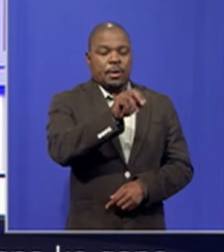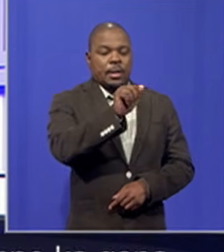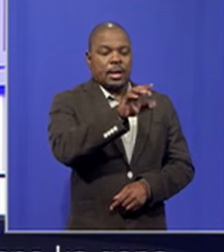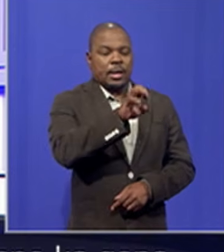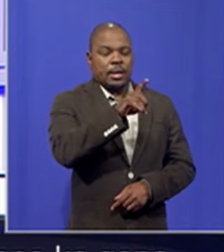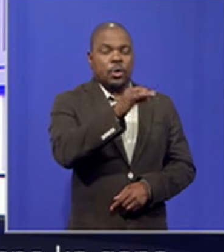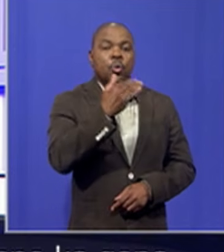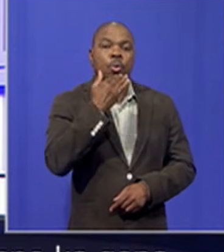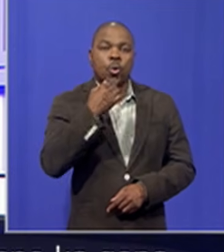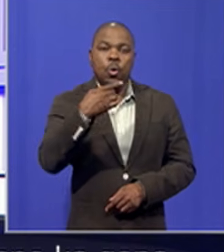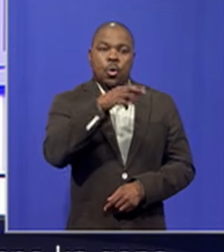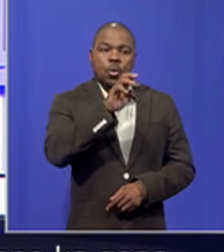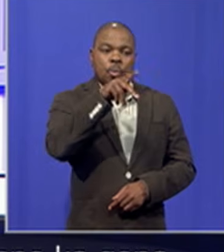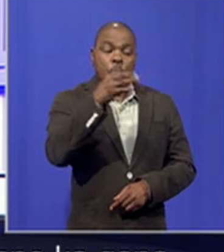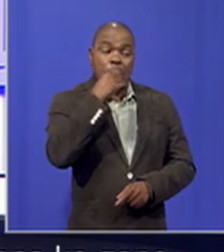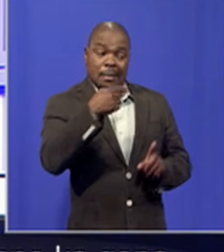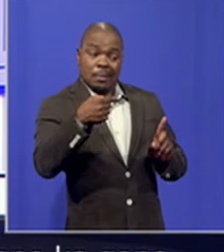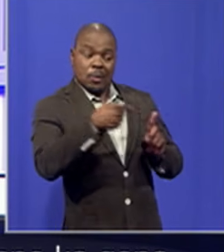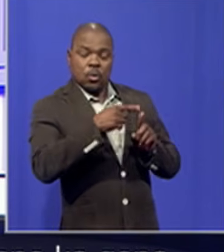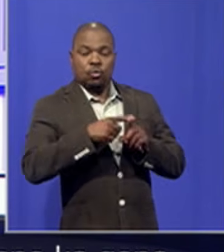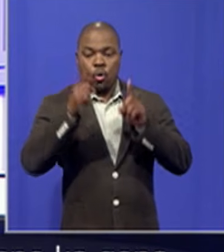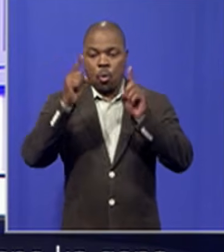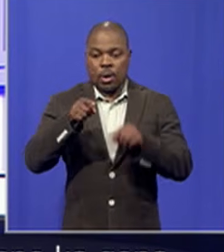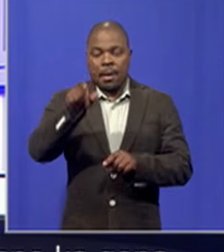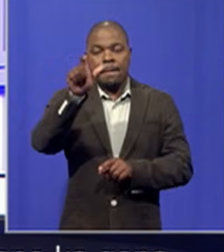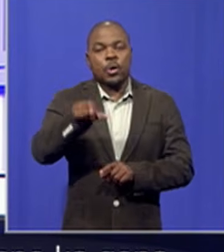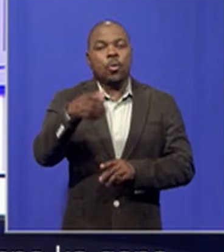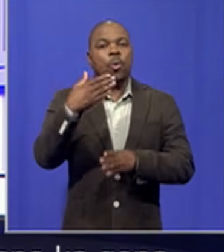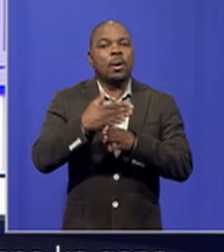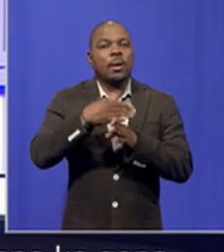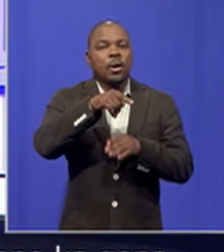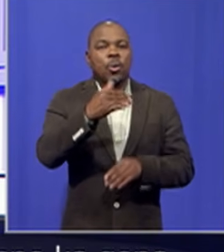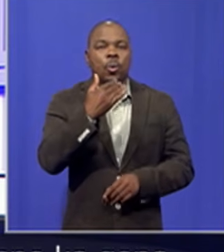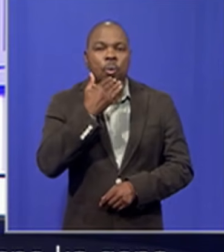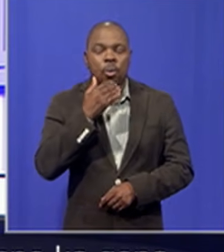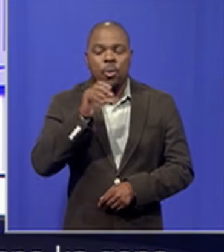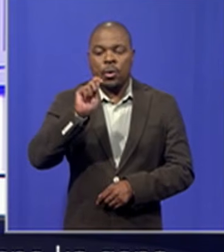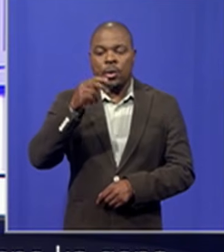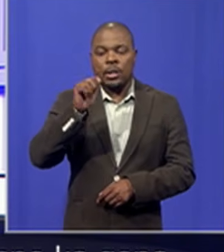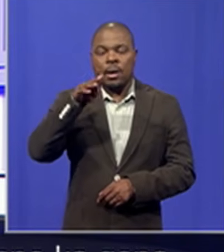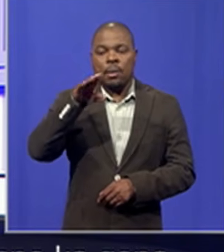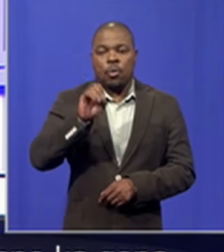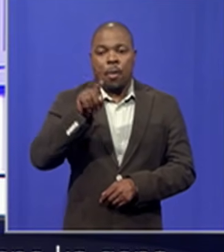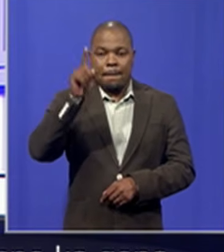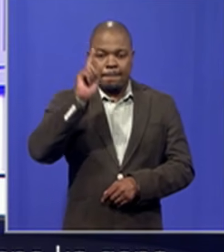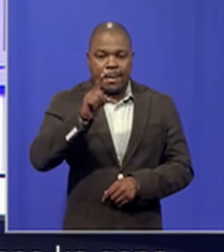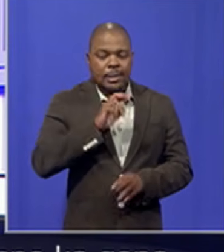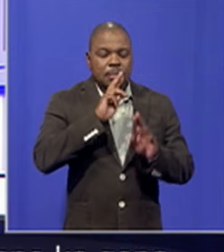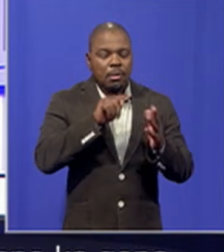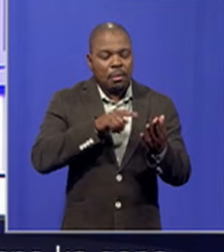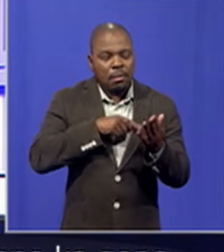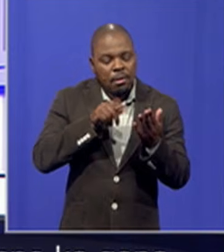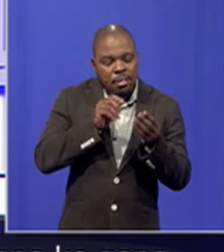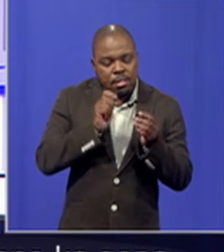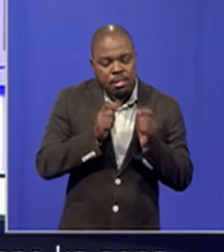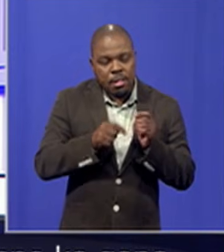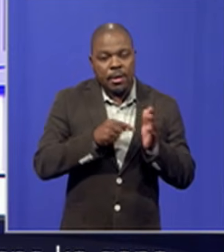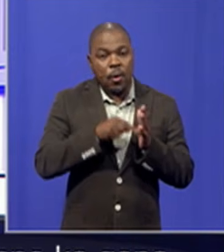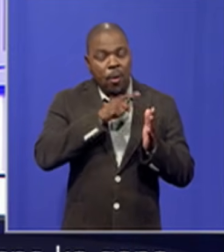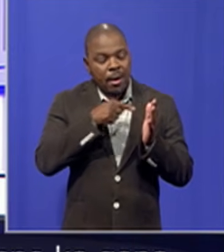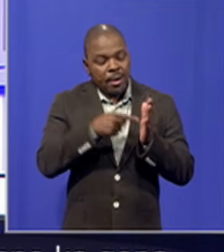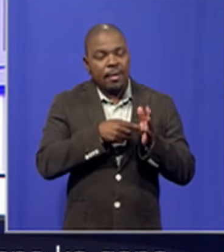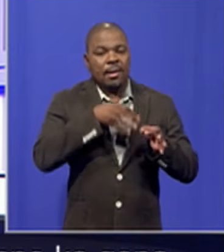Group o latofatša ge Mokgosi a laetše mošomi wa peleng wa masepala Thabo Apollos go fetlekana le pego yeo e bolelago